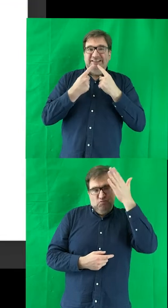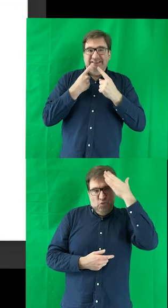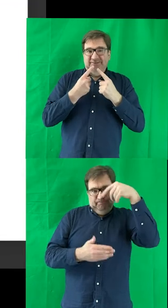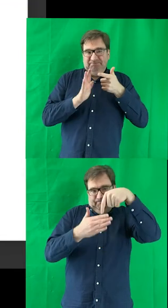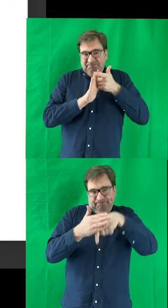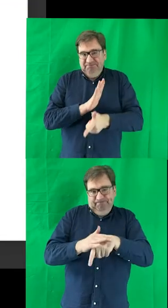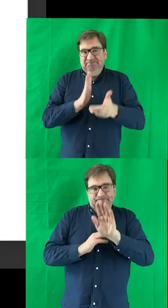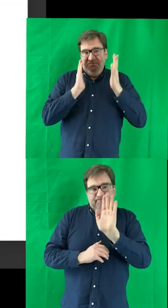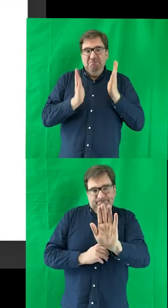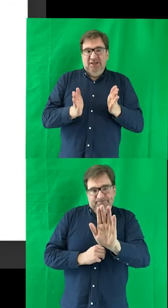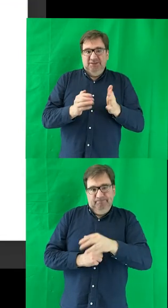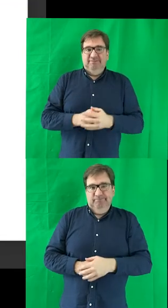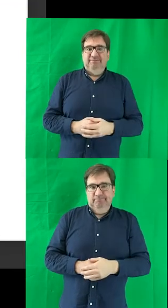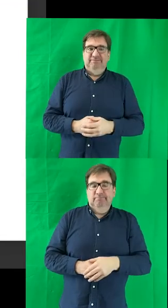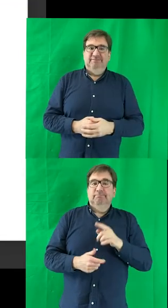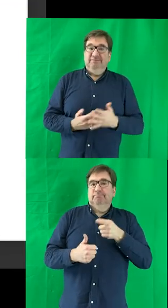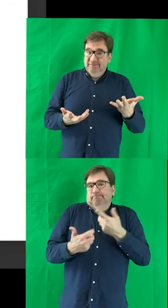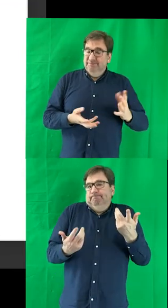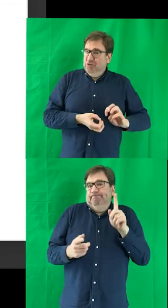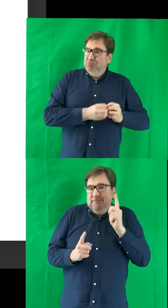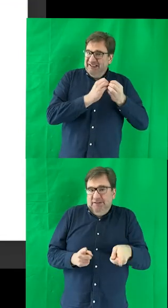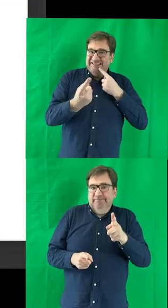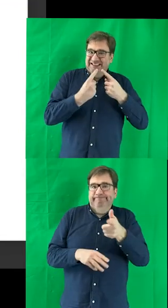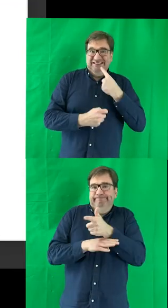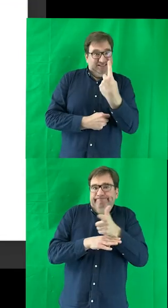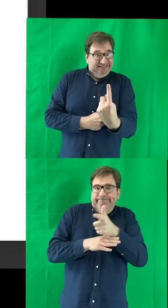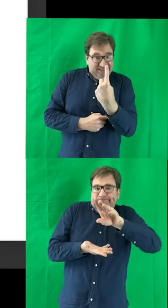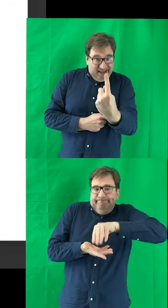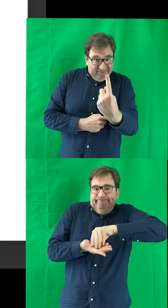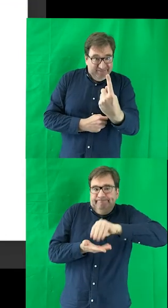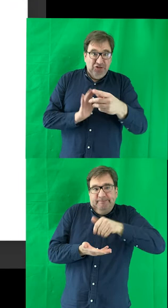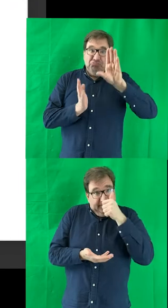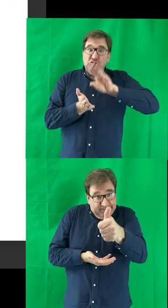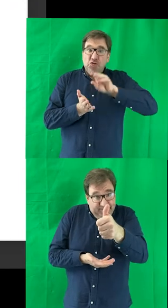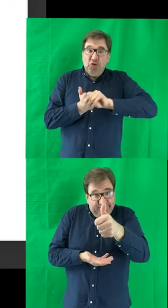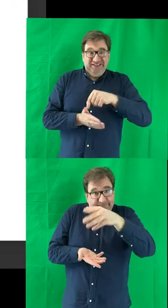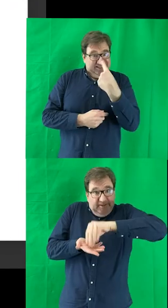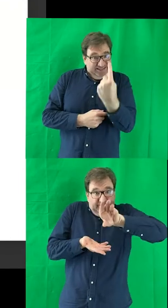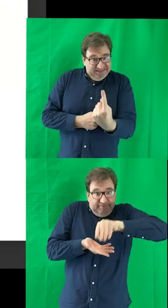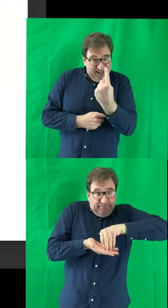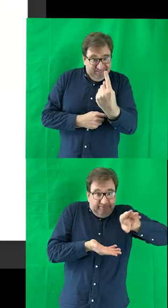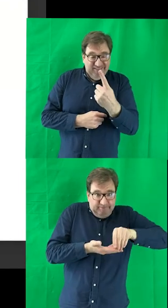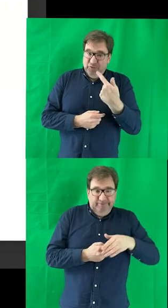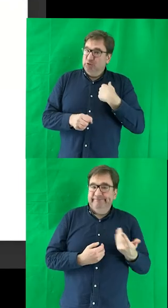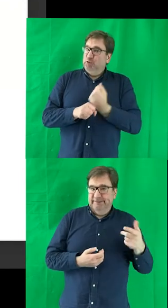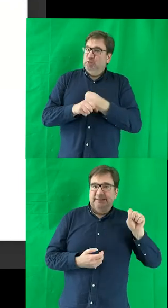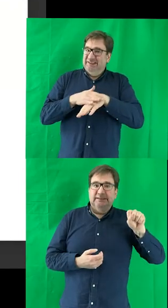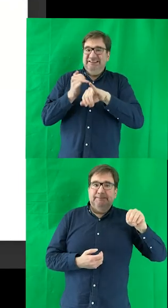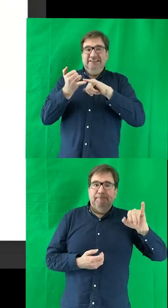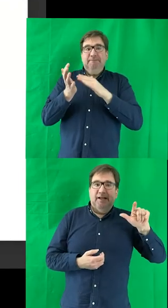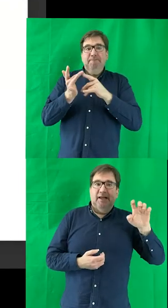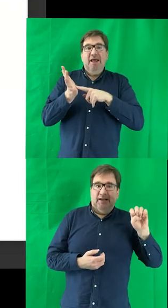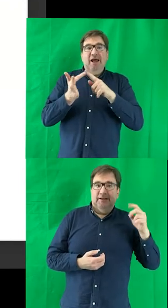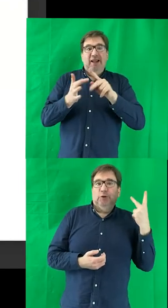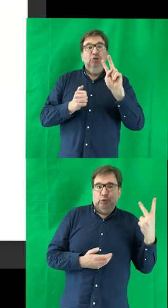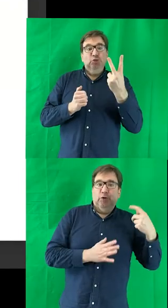your data. And ideally, you would create the data yourself. You would record it yourself. And this is what we're doing